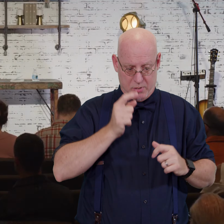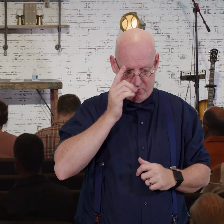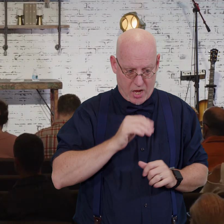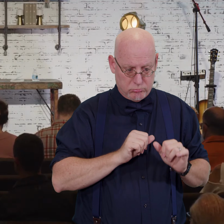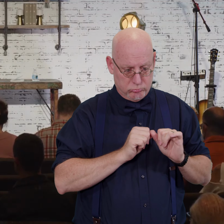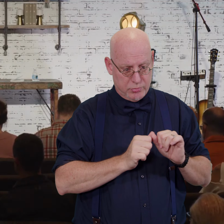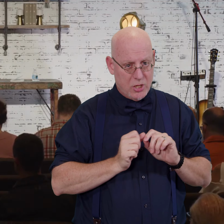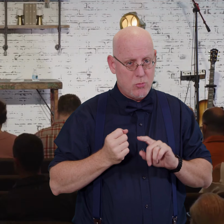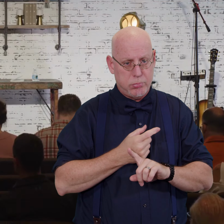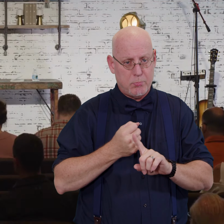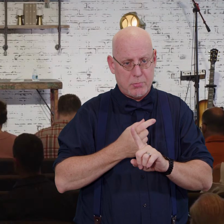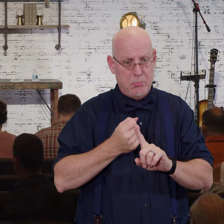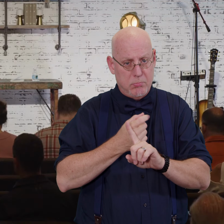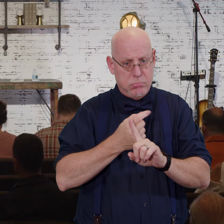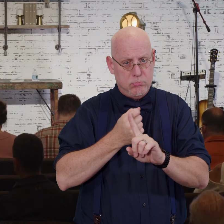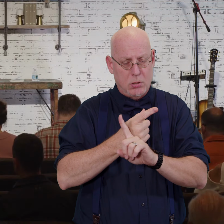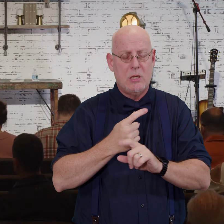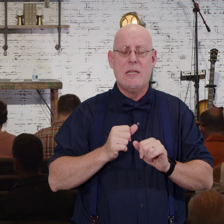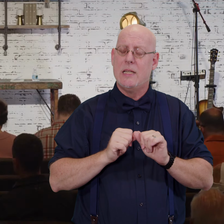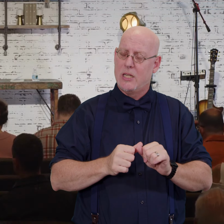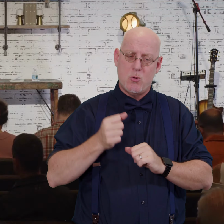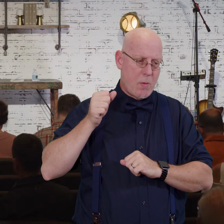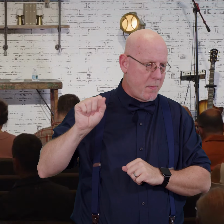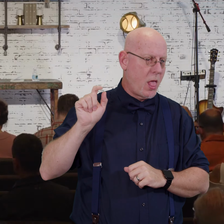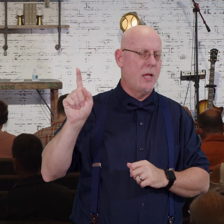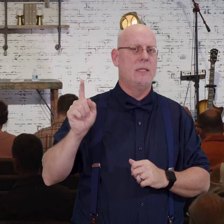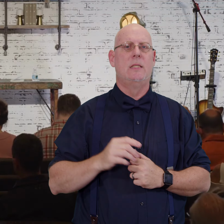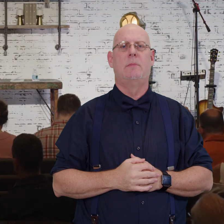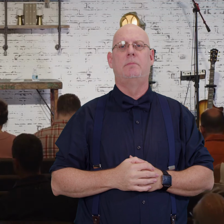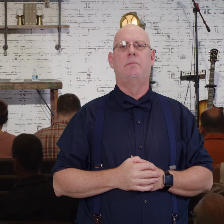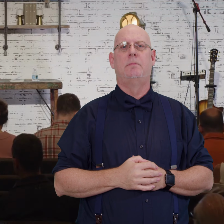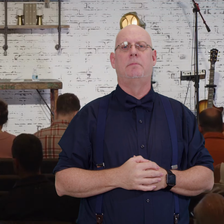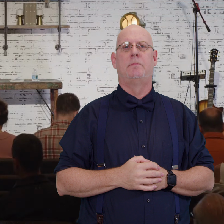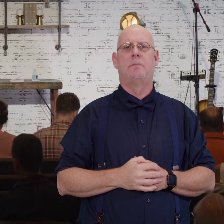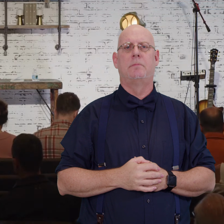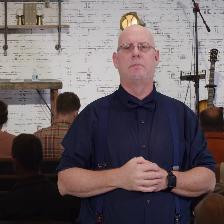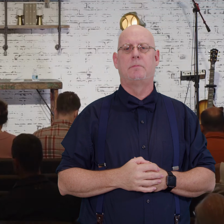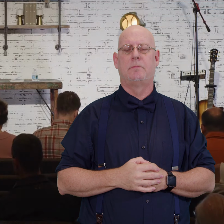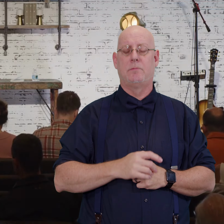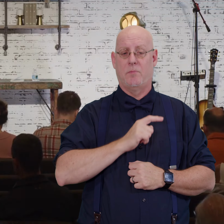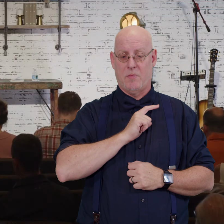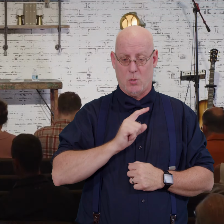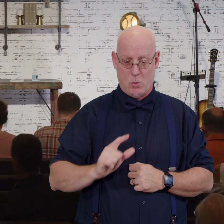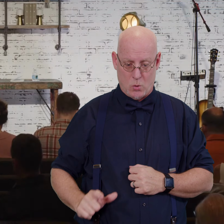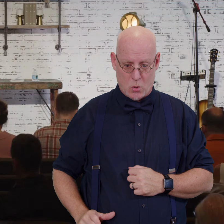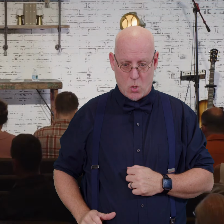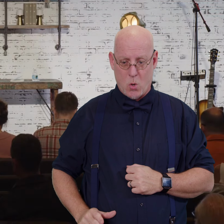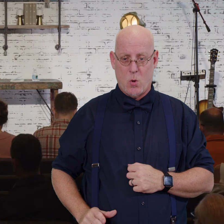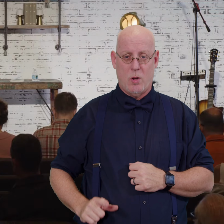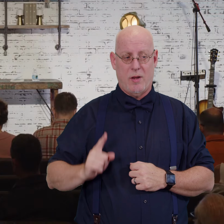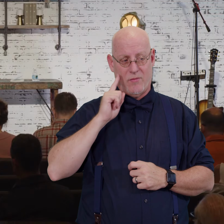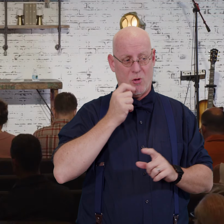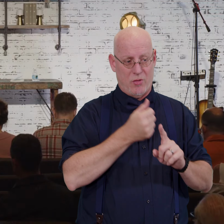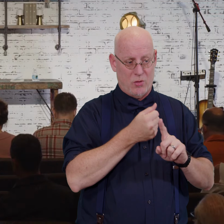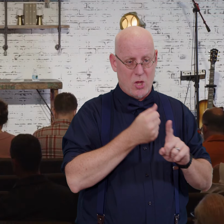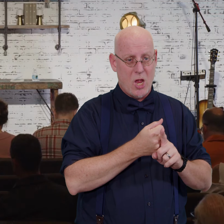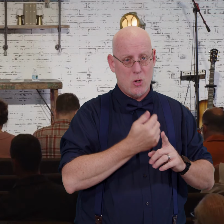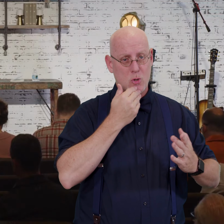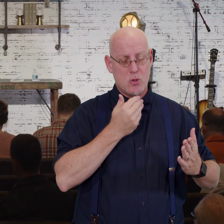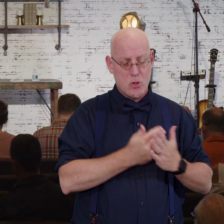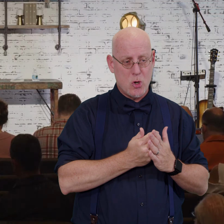God continue to stray from the Lord. They continue to rebel against him. And the Lord, out for their ultimate